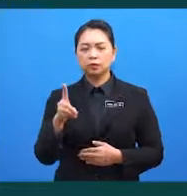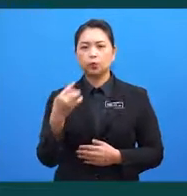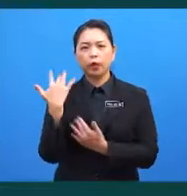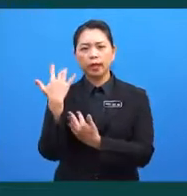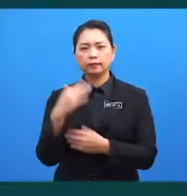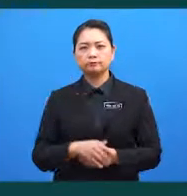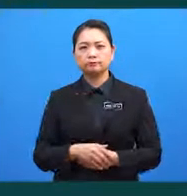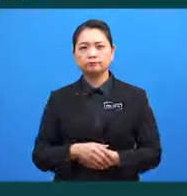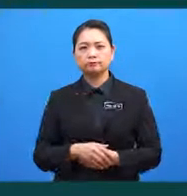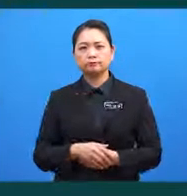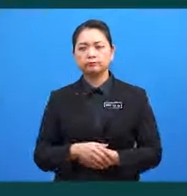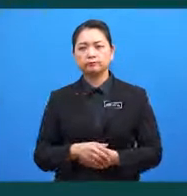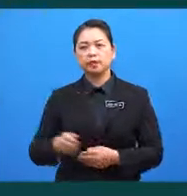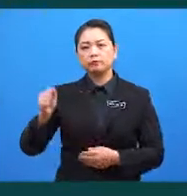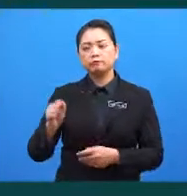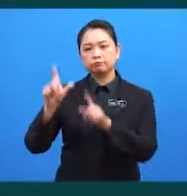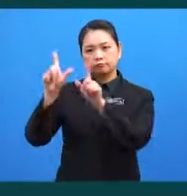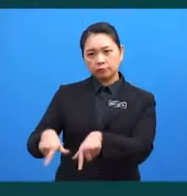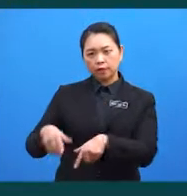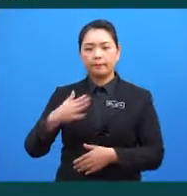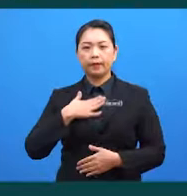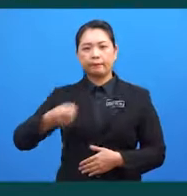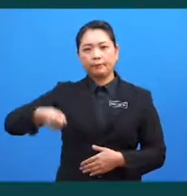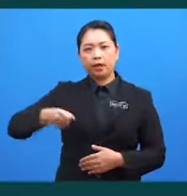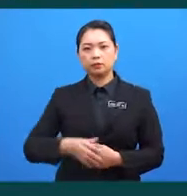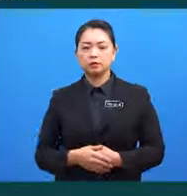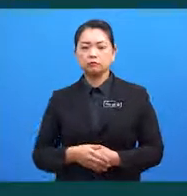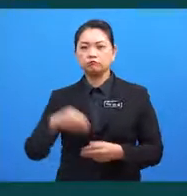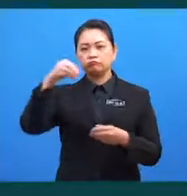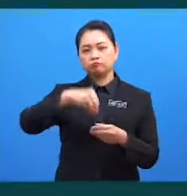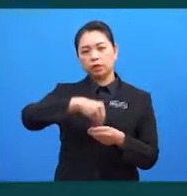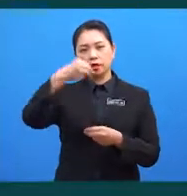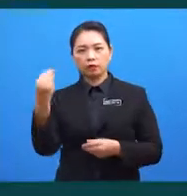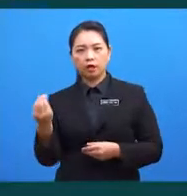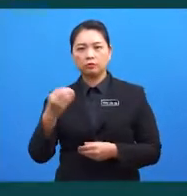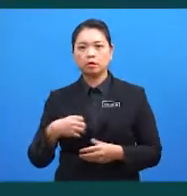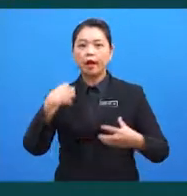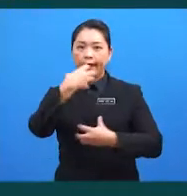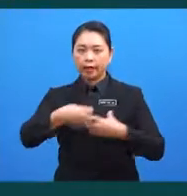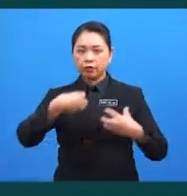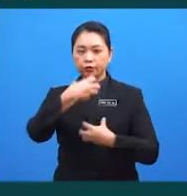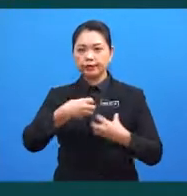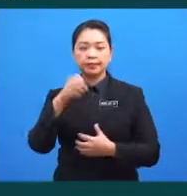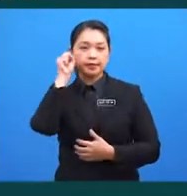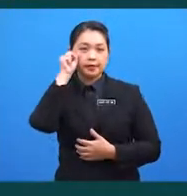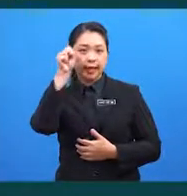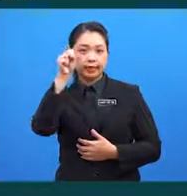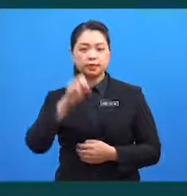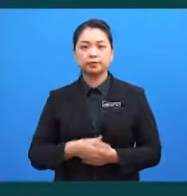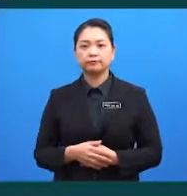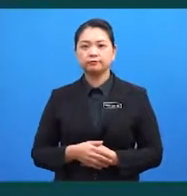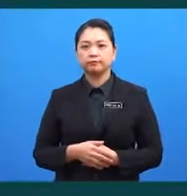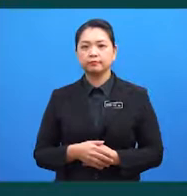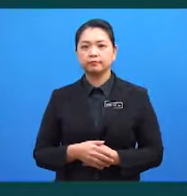excited. Dump my bags. Went out, enjoying the sights.